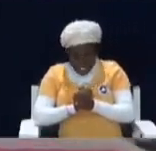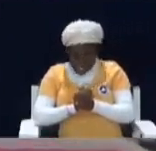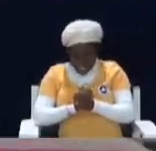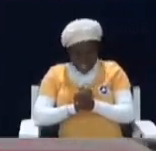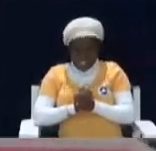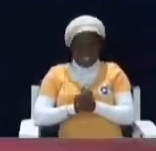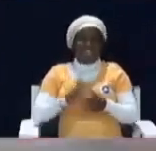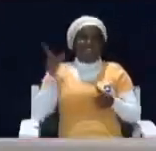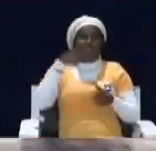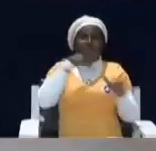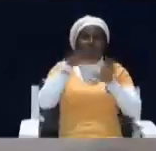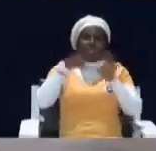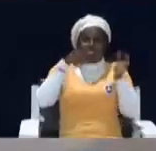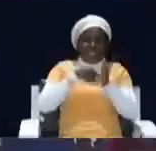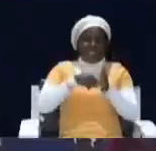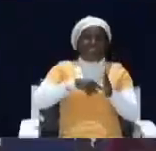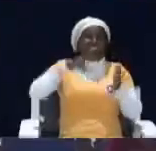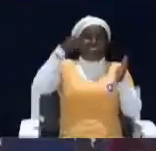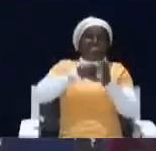titi